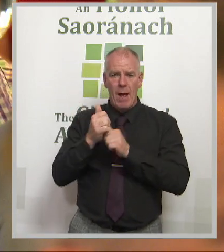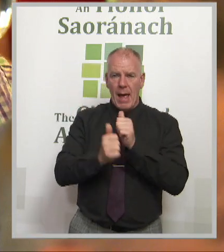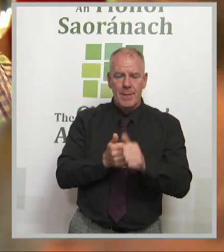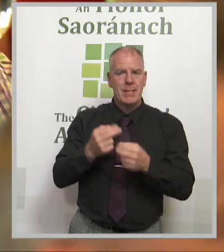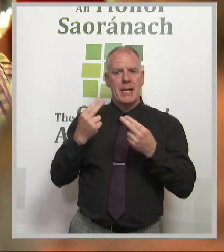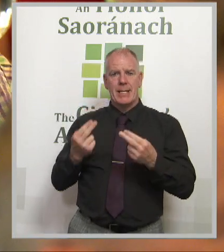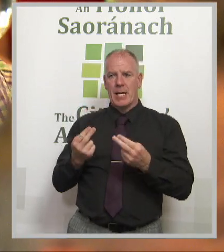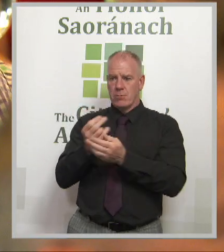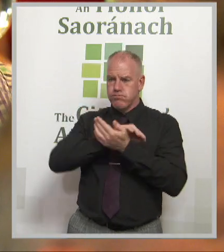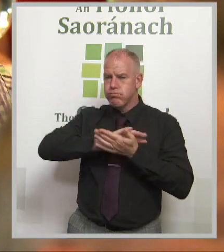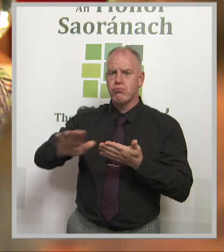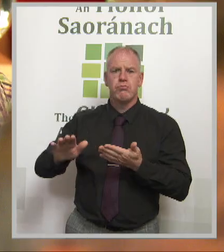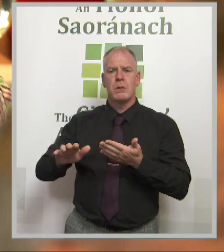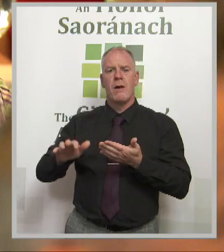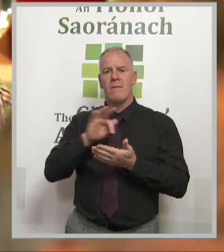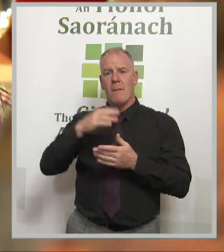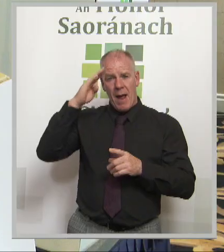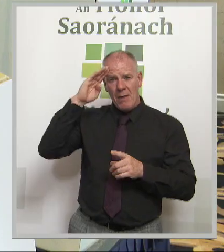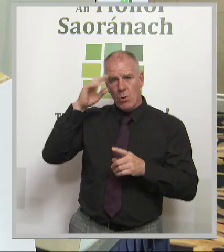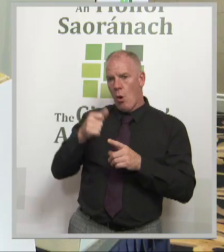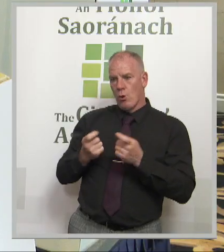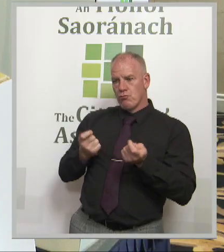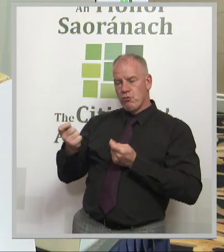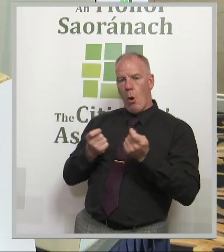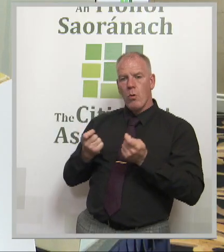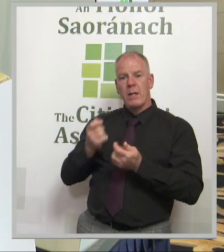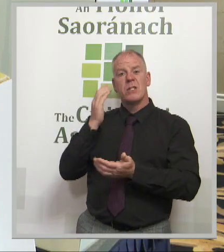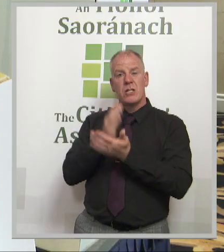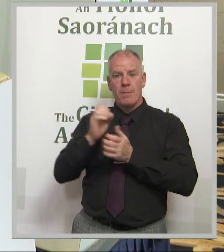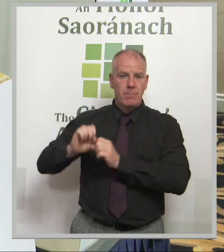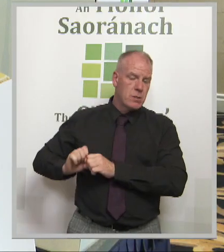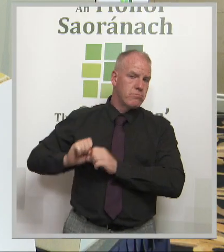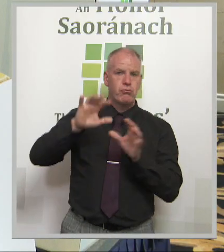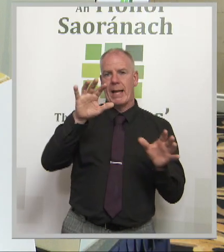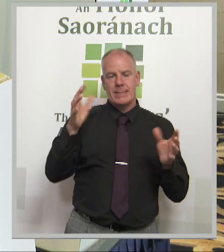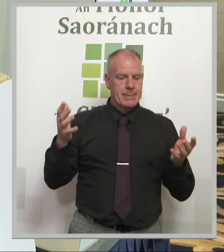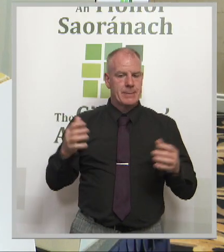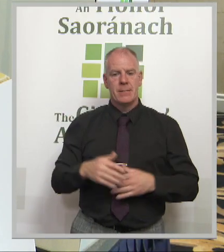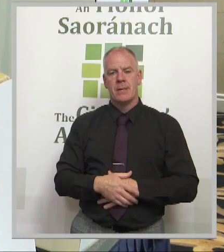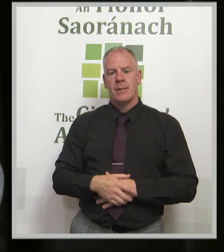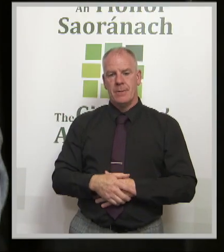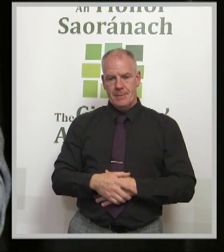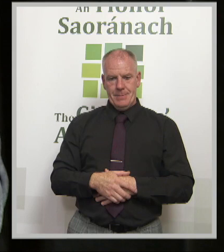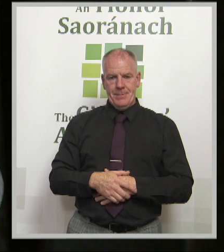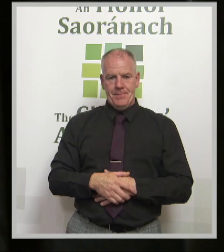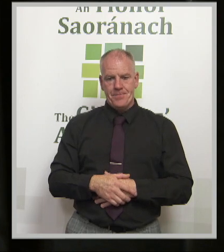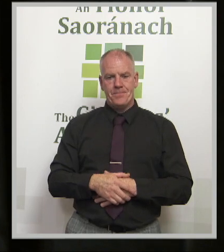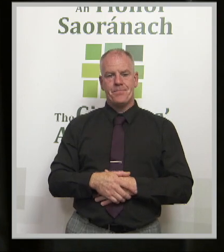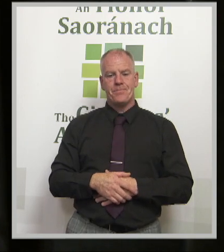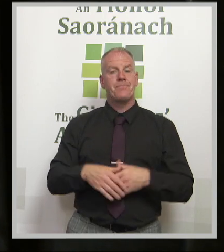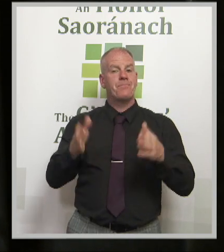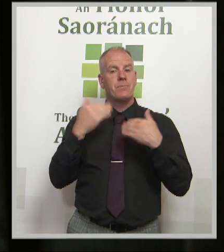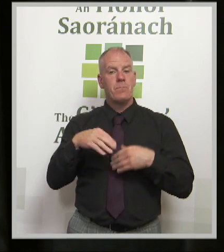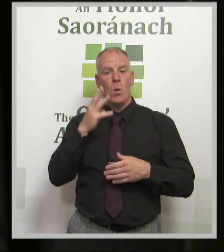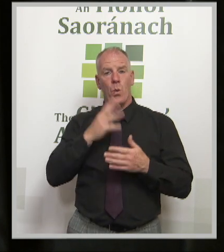to either eradicate them, contain them, or prevent them from turning up in the first place. And it's worth mentioning